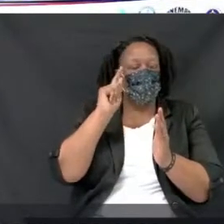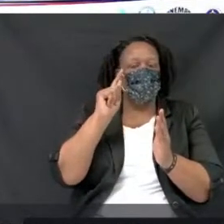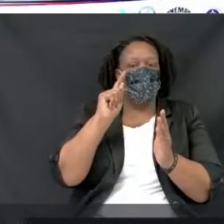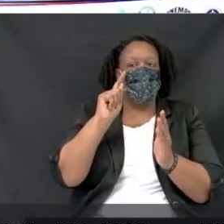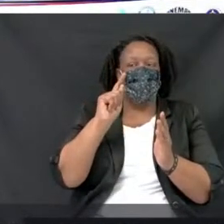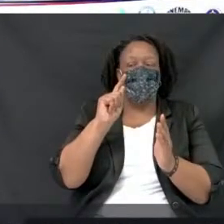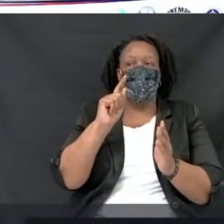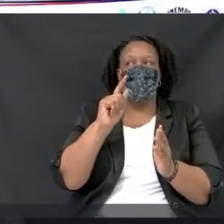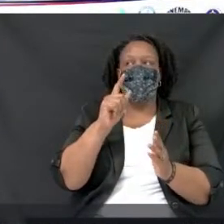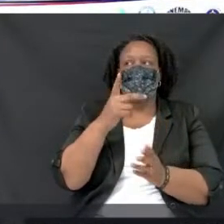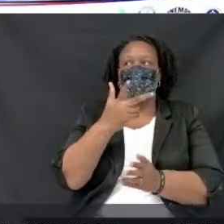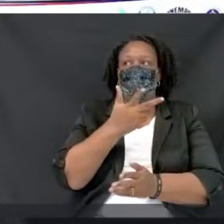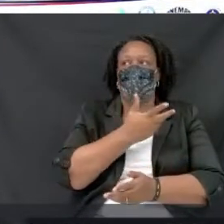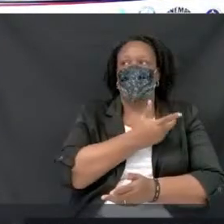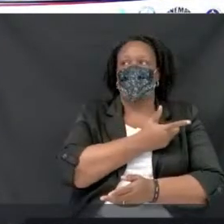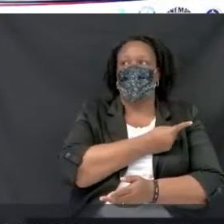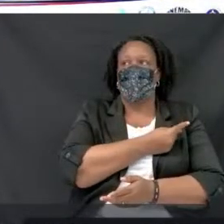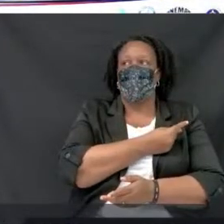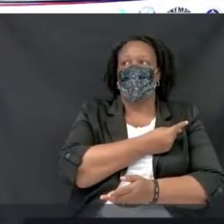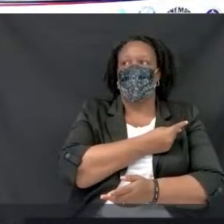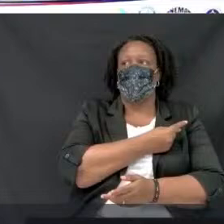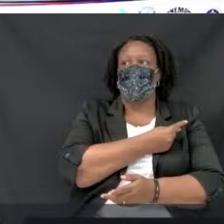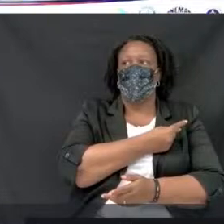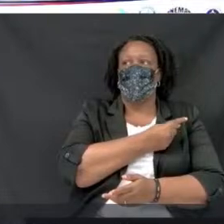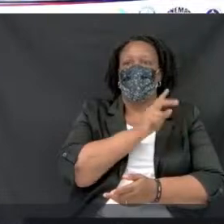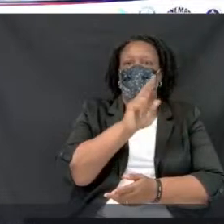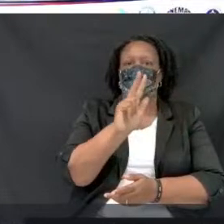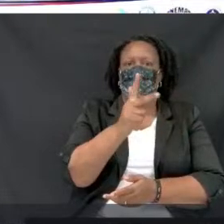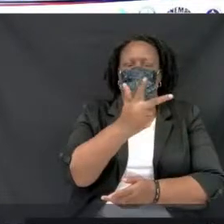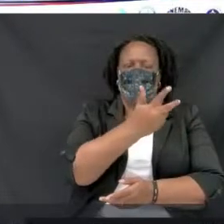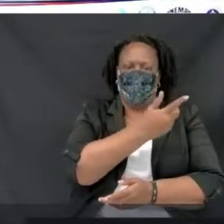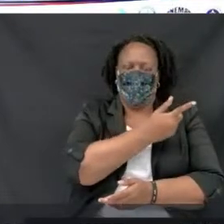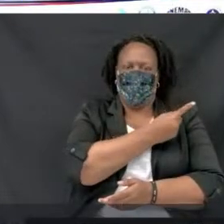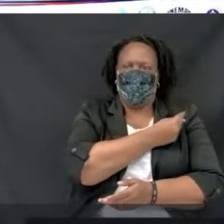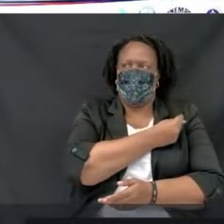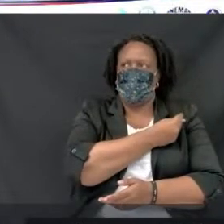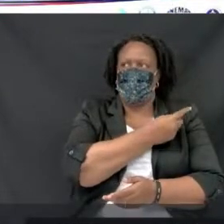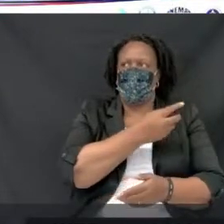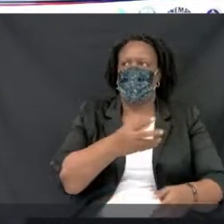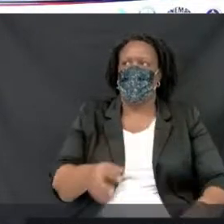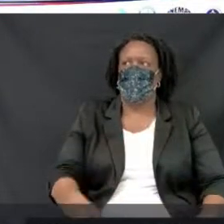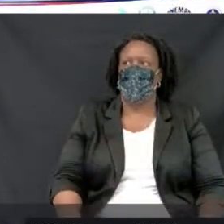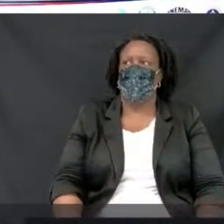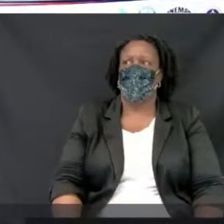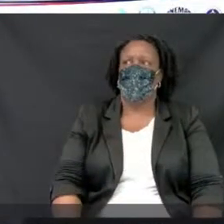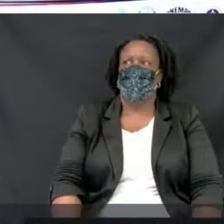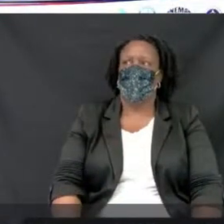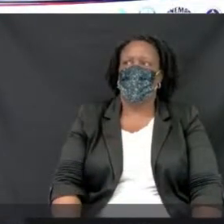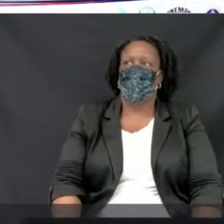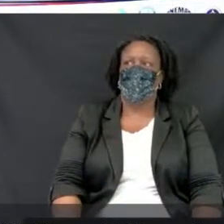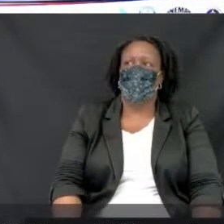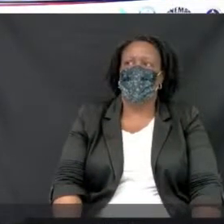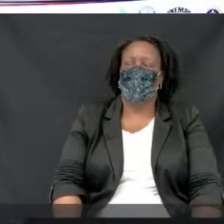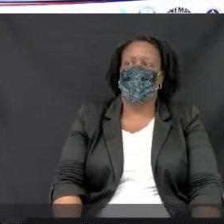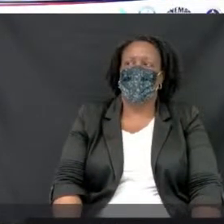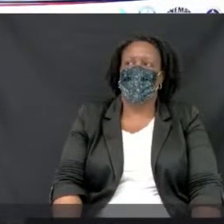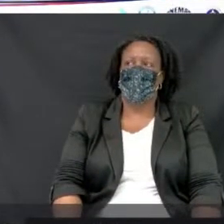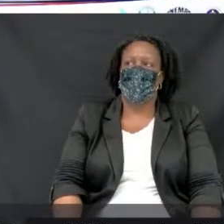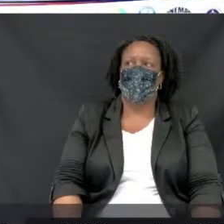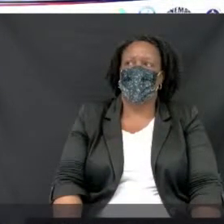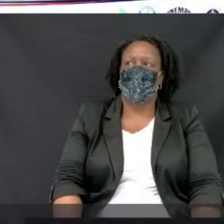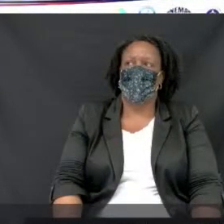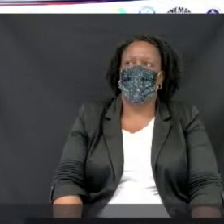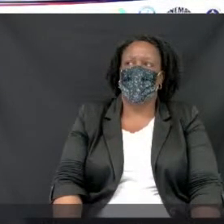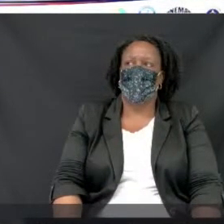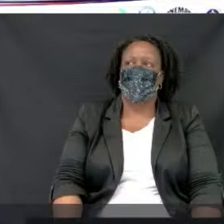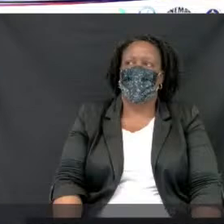In St. Kitts, the booster shots are being added to the paper certificate by the Vaccinating